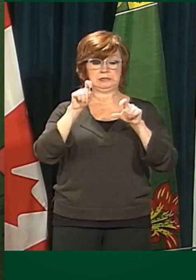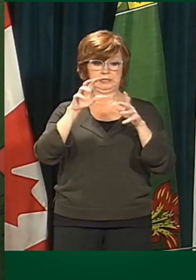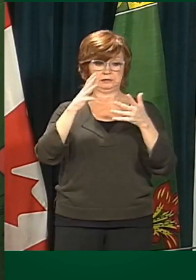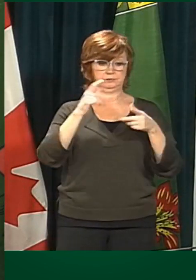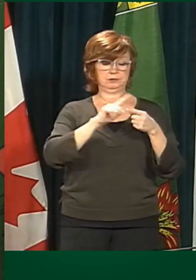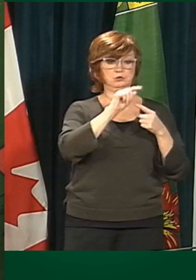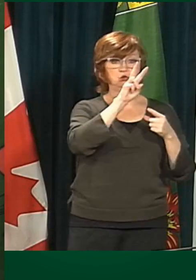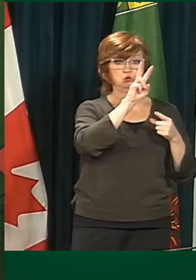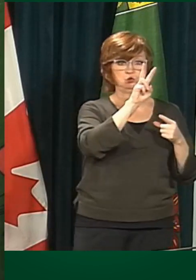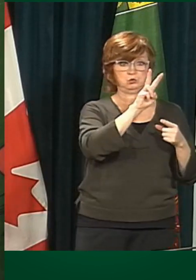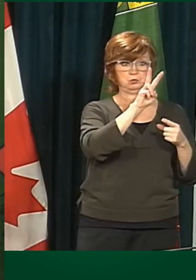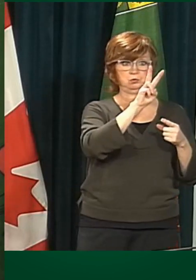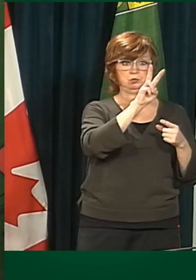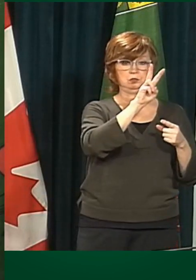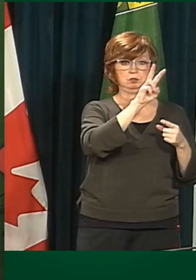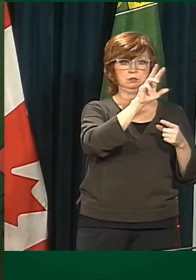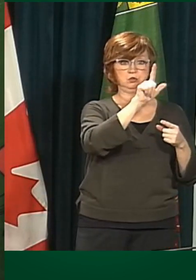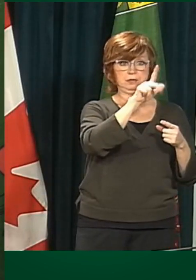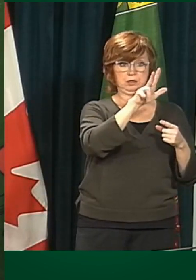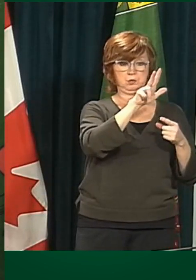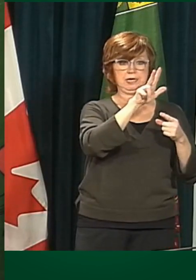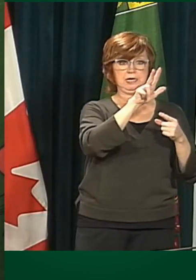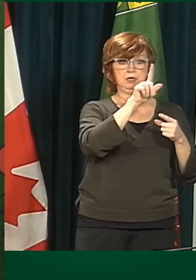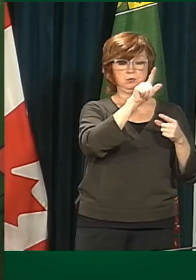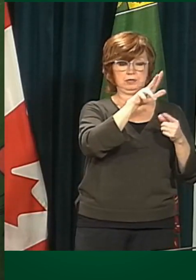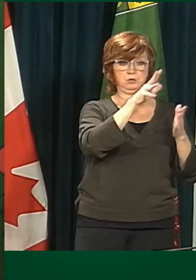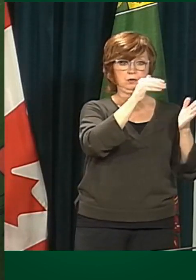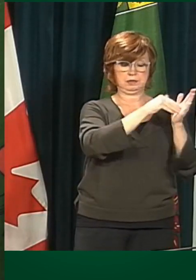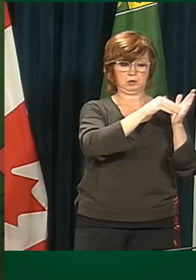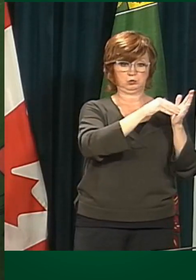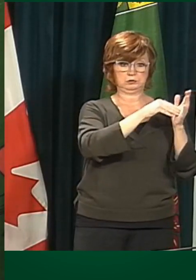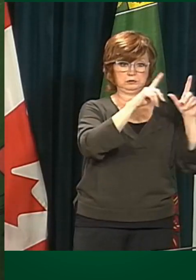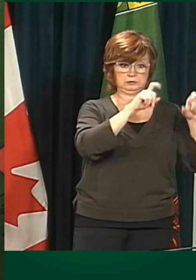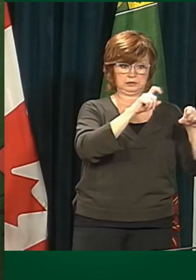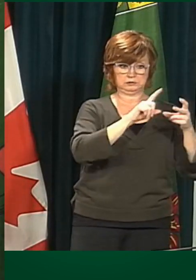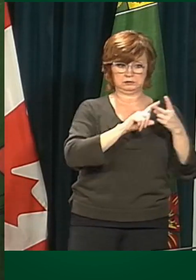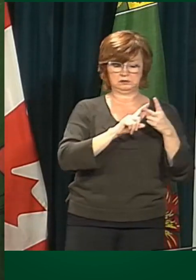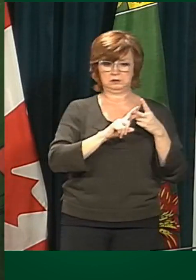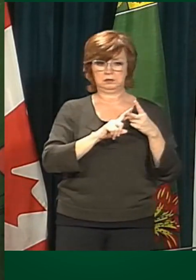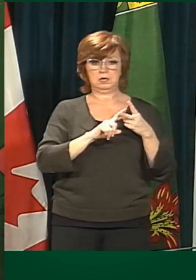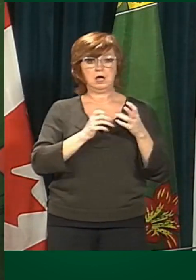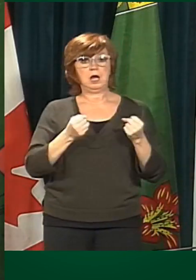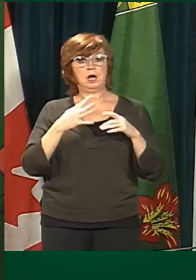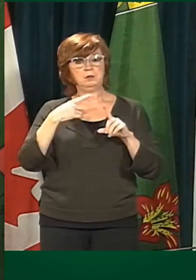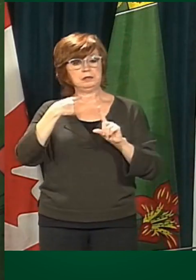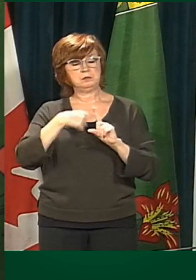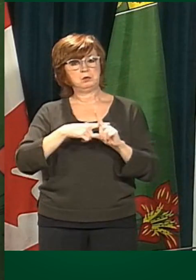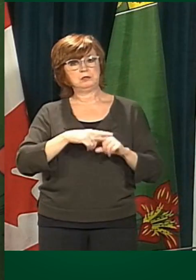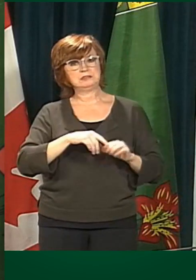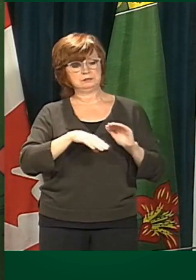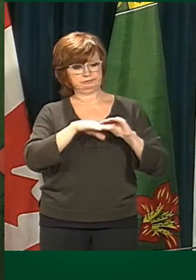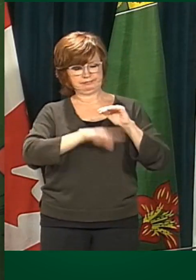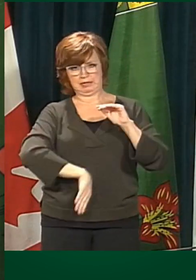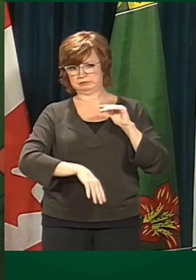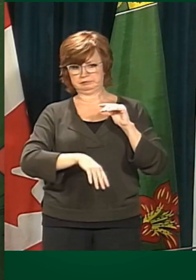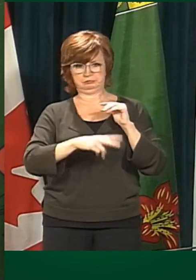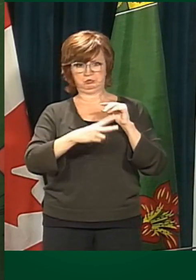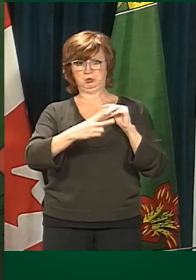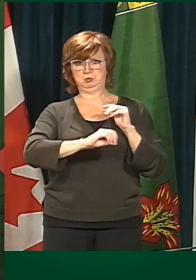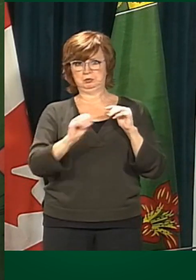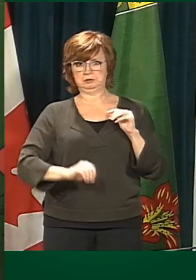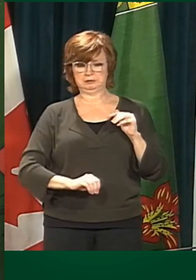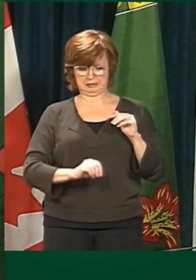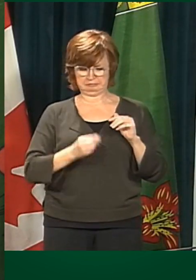316 positive cases, it's well below 2%, a test positive rate. So what that means is that even when people